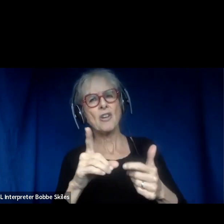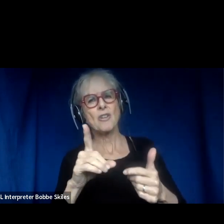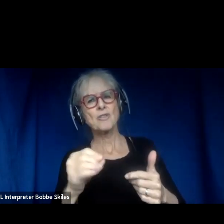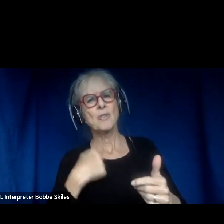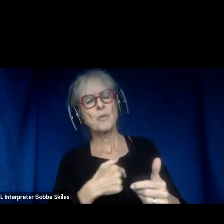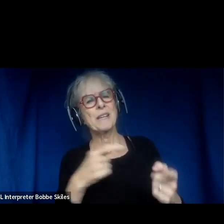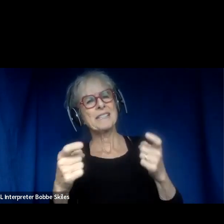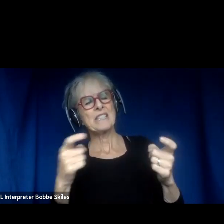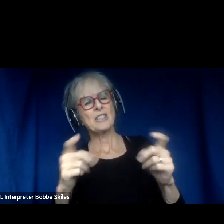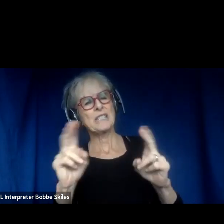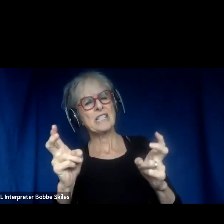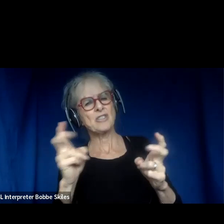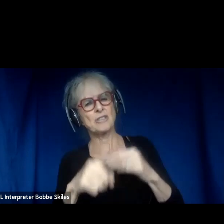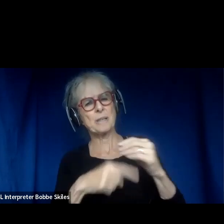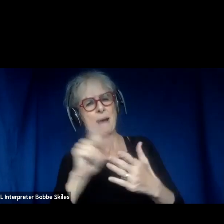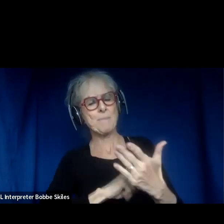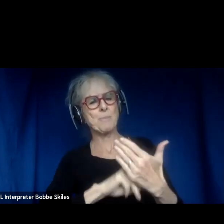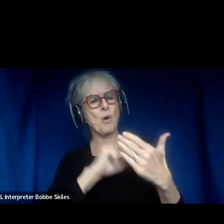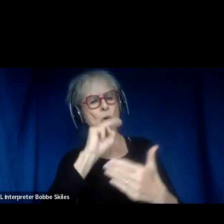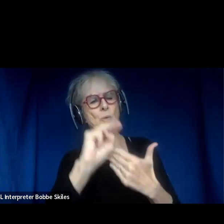with the issues of program